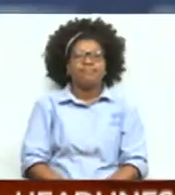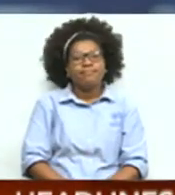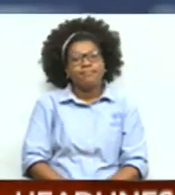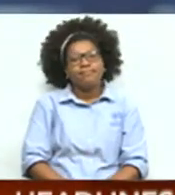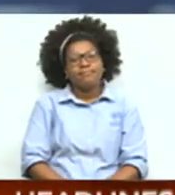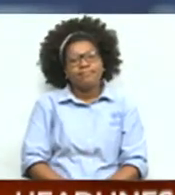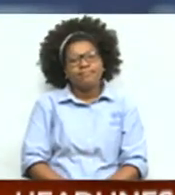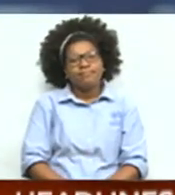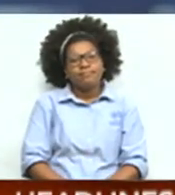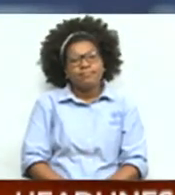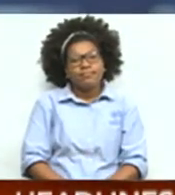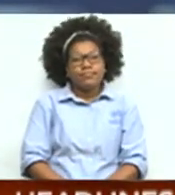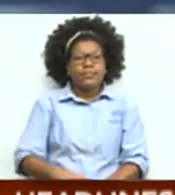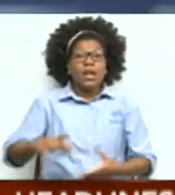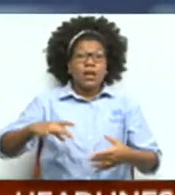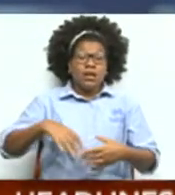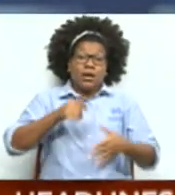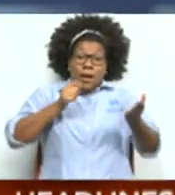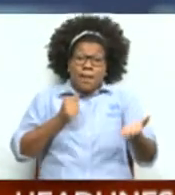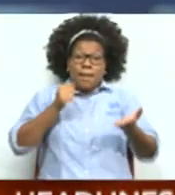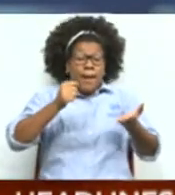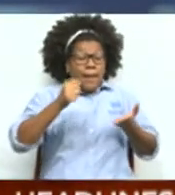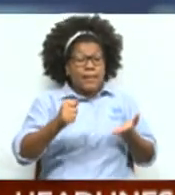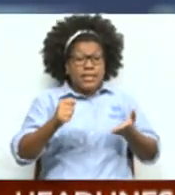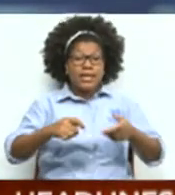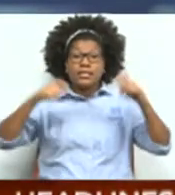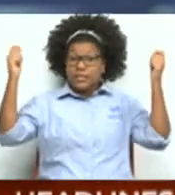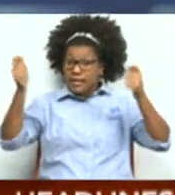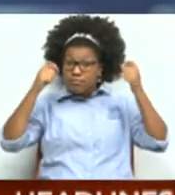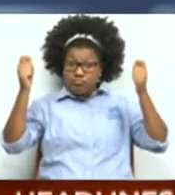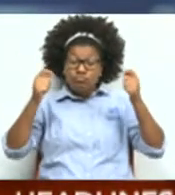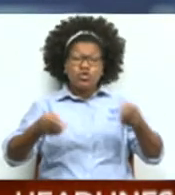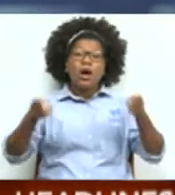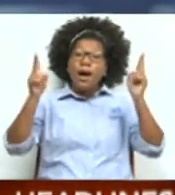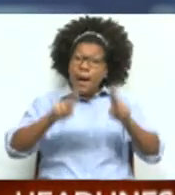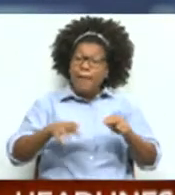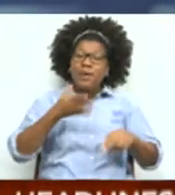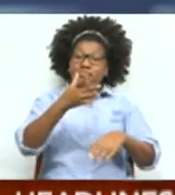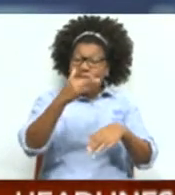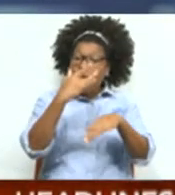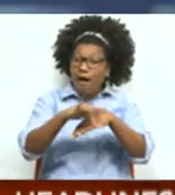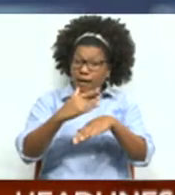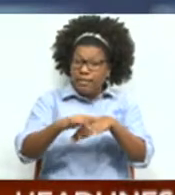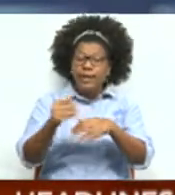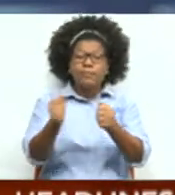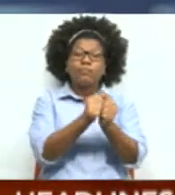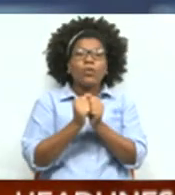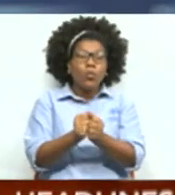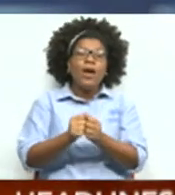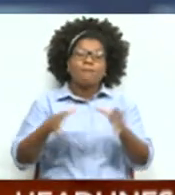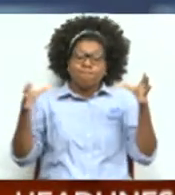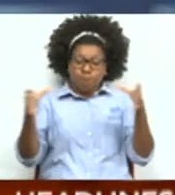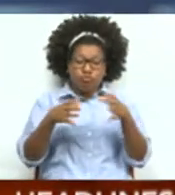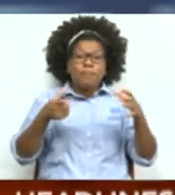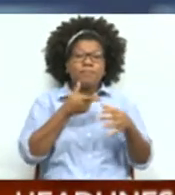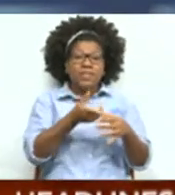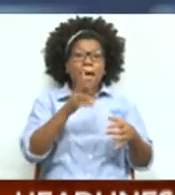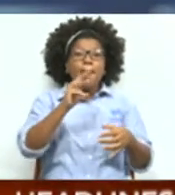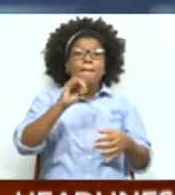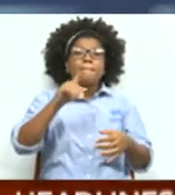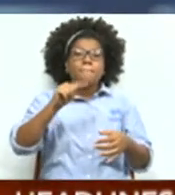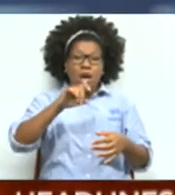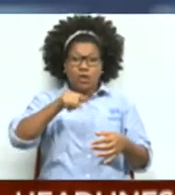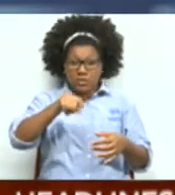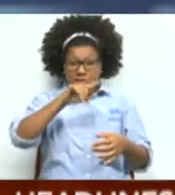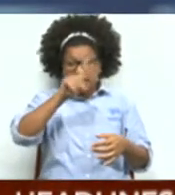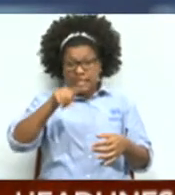Spiritual Shelter Baptist Liberation Day celebrations got an early start with a congregation of the Mount Zion Church in